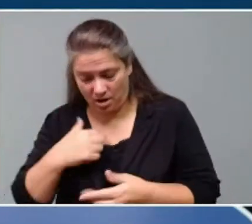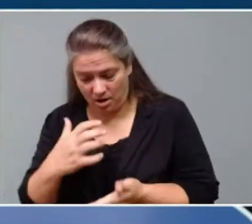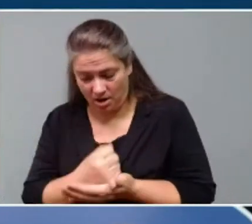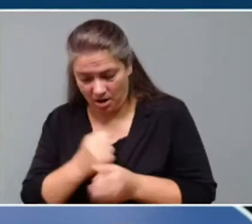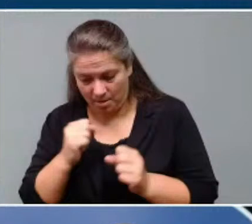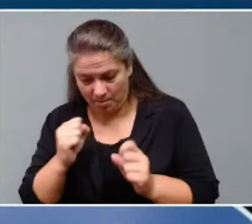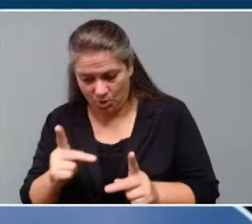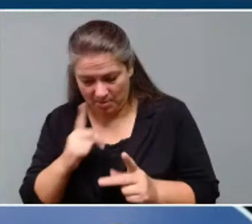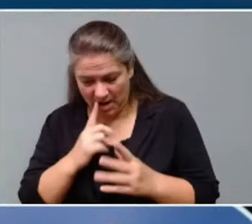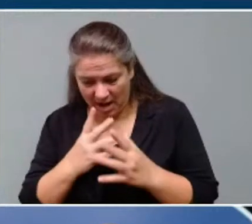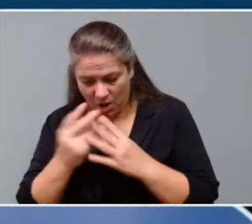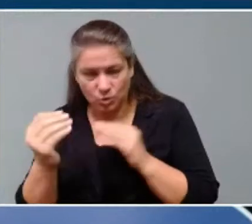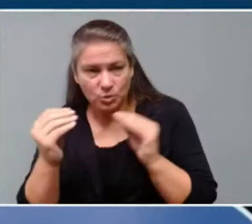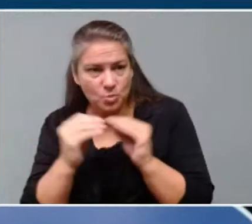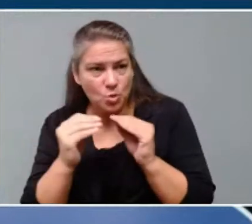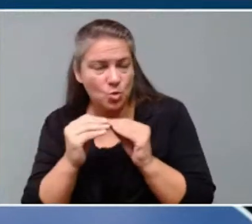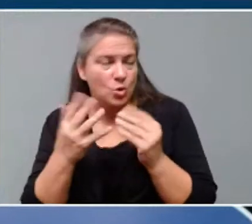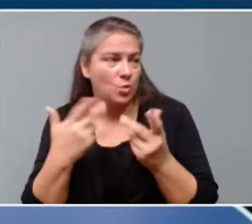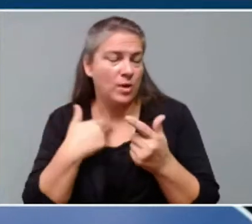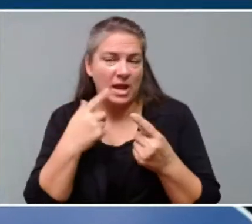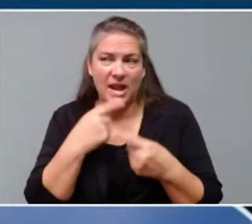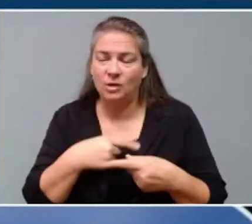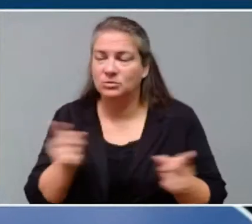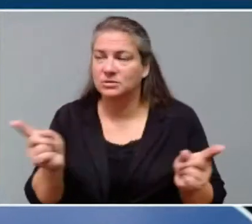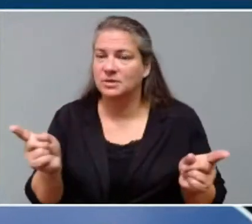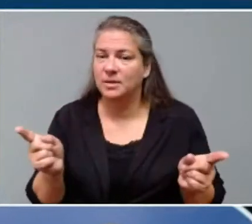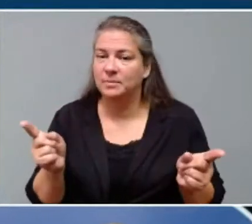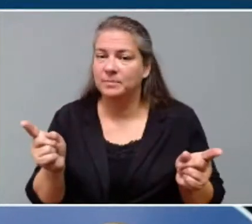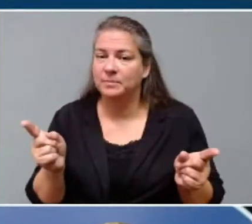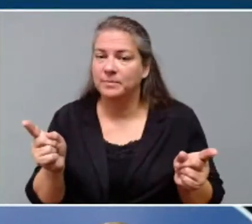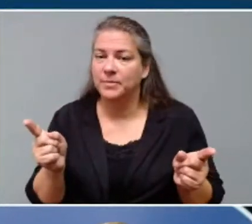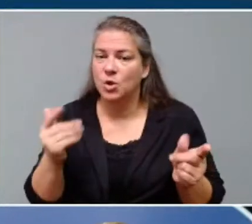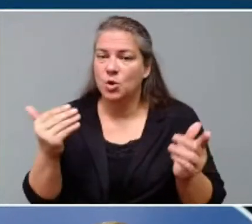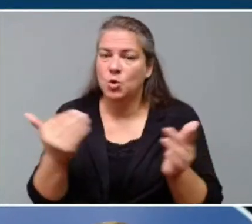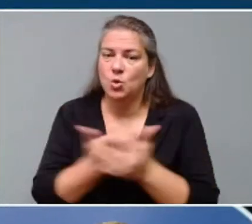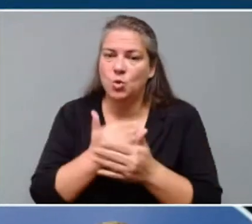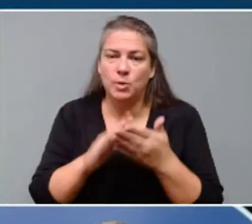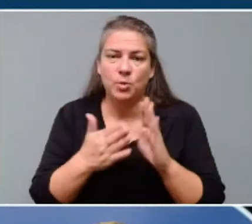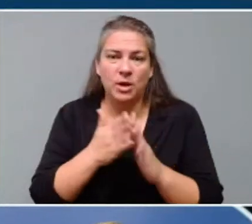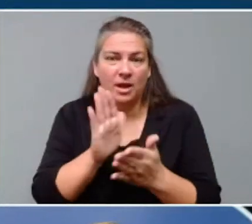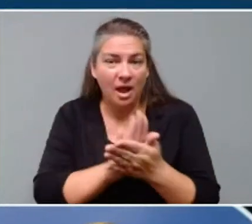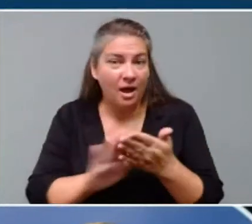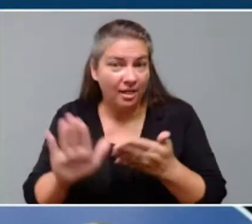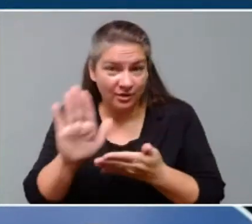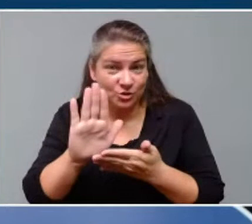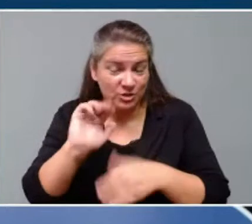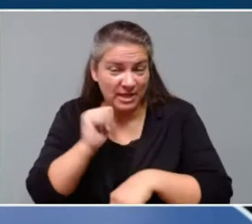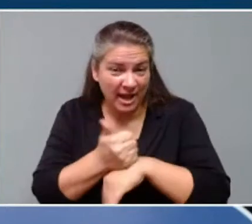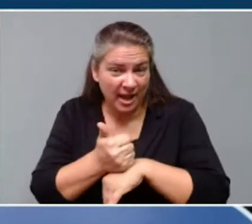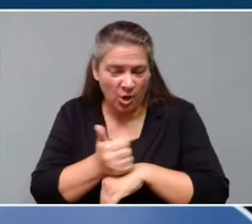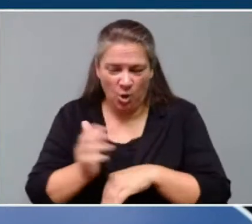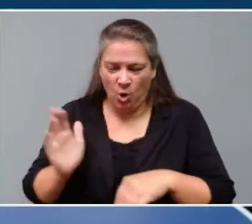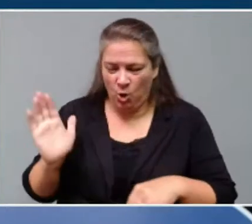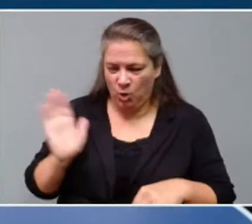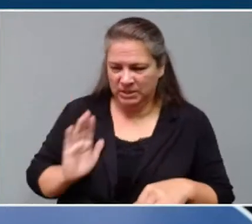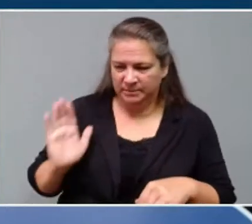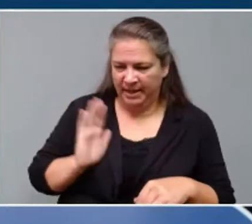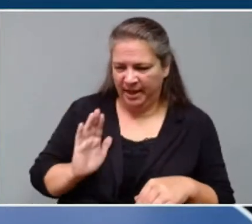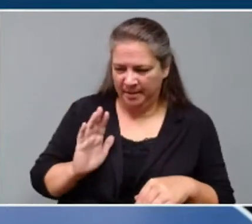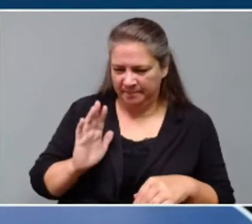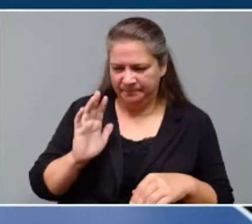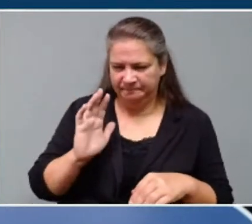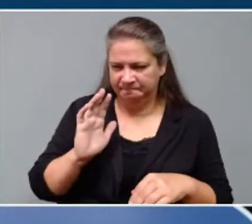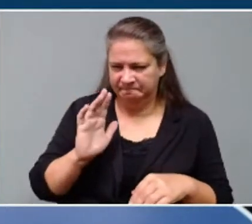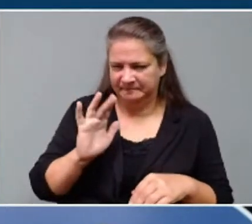bit more, and we announced a new community college setting from what used to be a coal headquarters, I got to